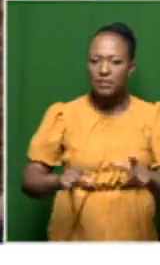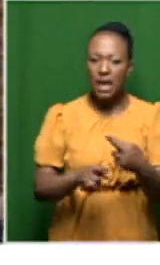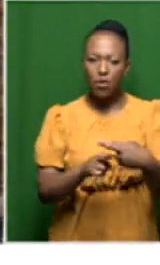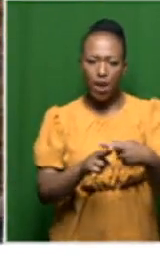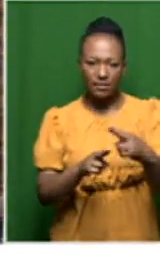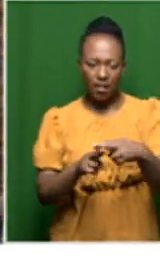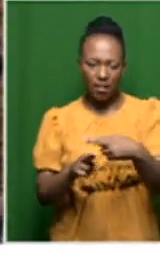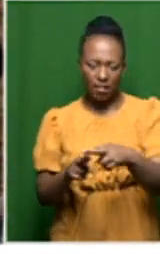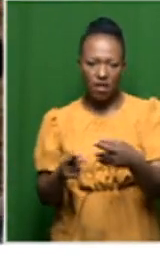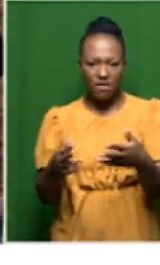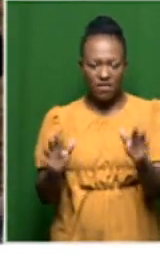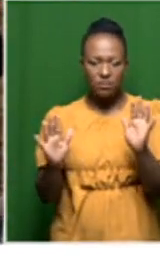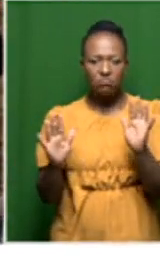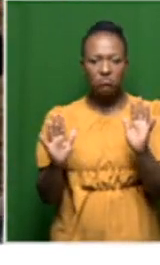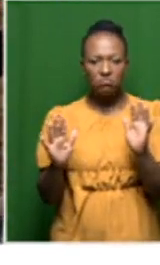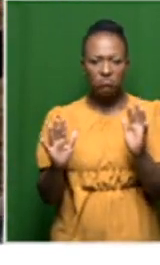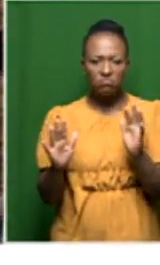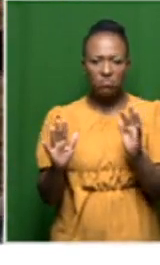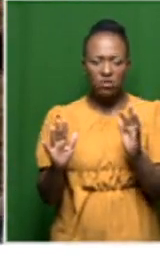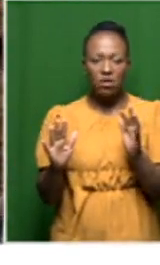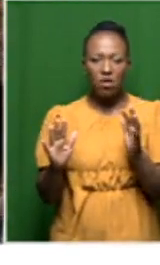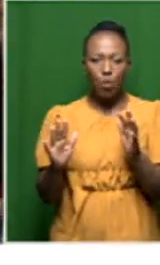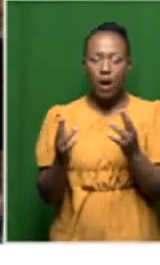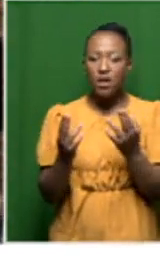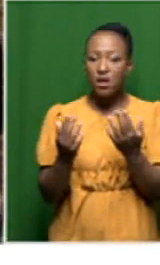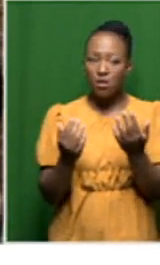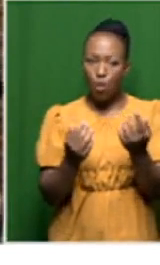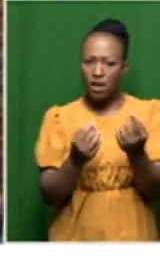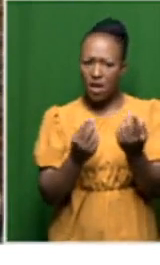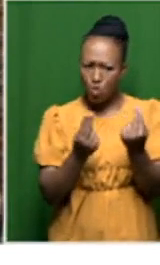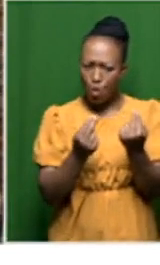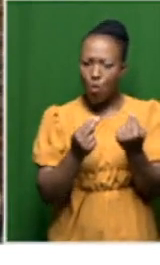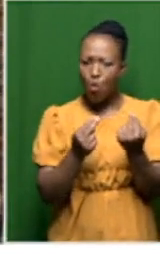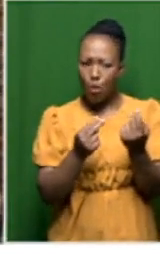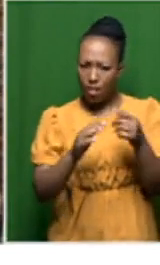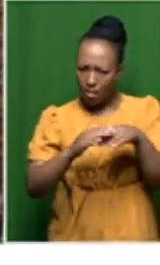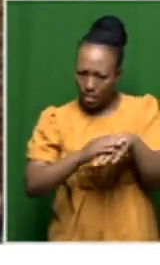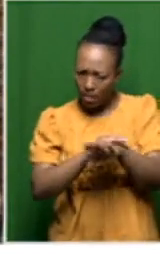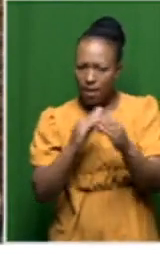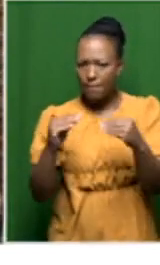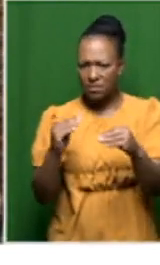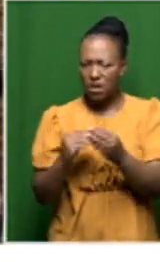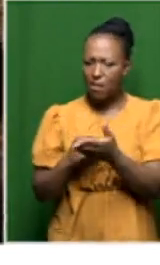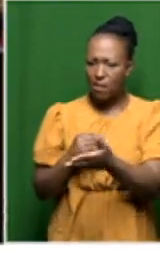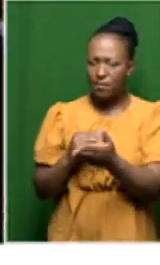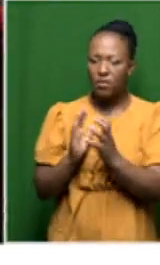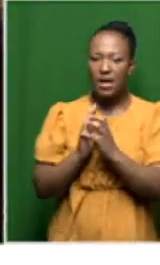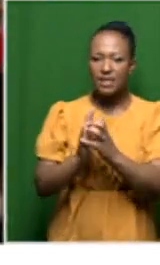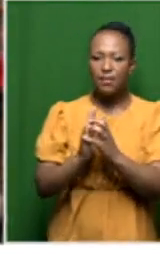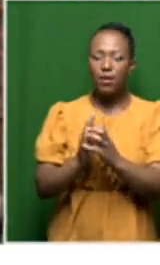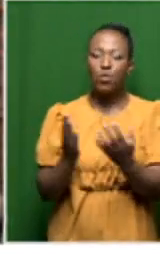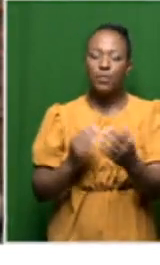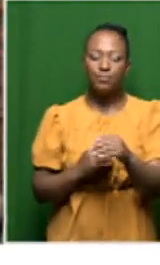even committed in hand-holding some of the new entrants in the sector. So they are. Like one example we've got in